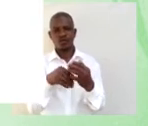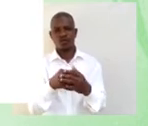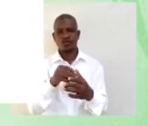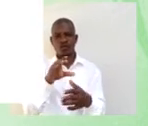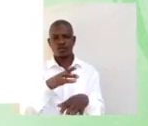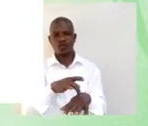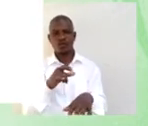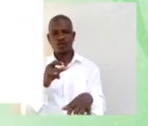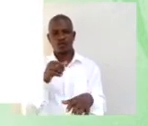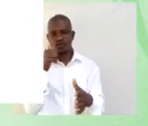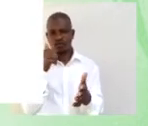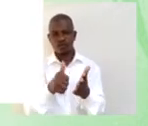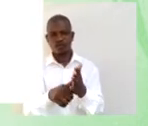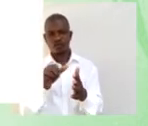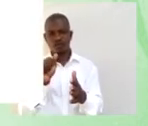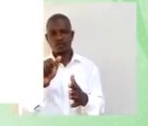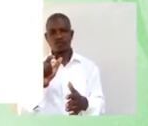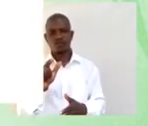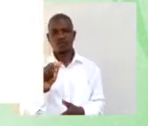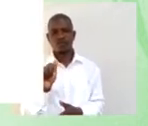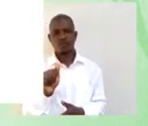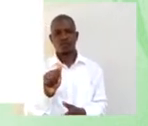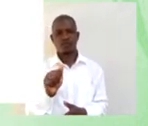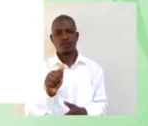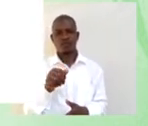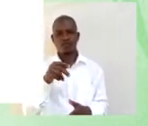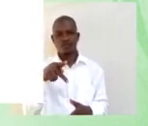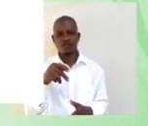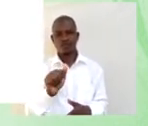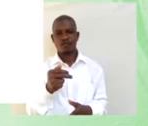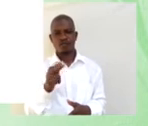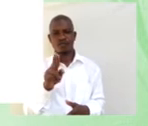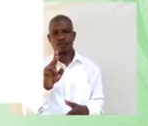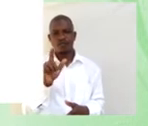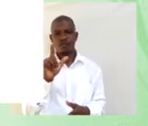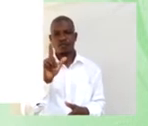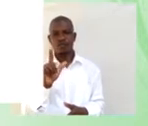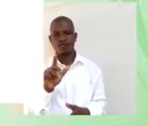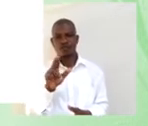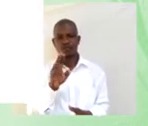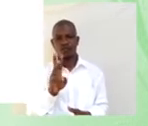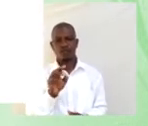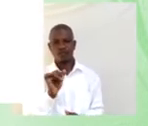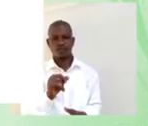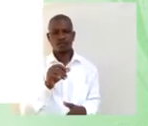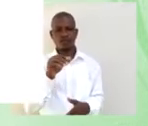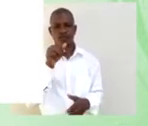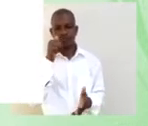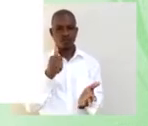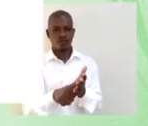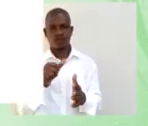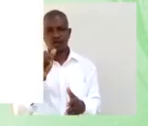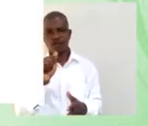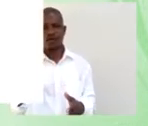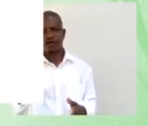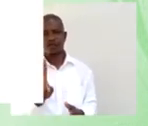All, call, letter A. Paw, P-A-W,